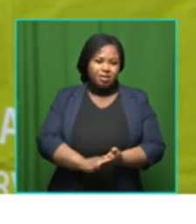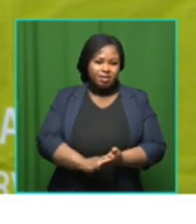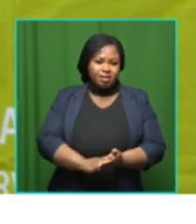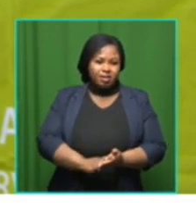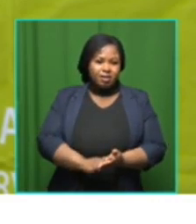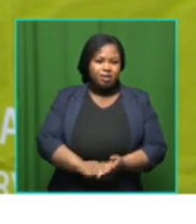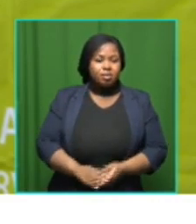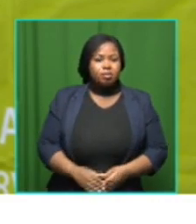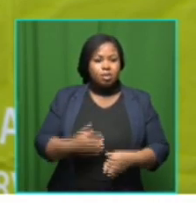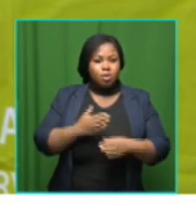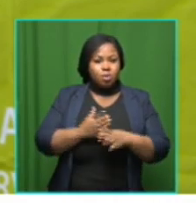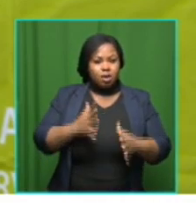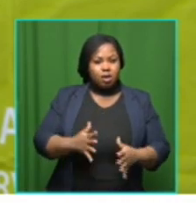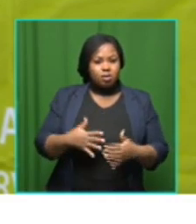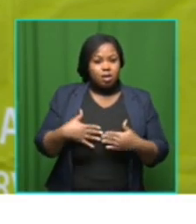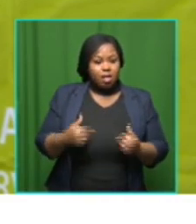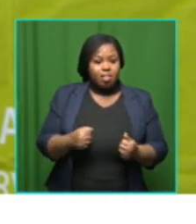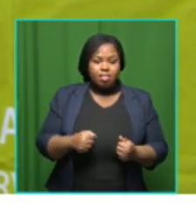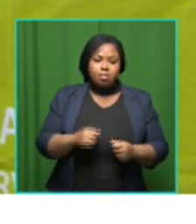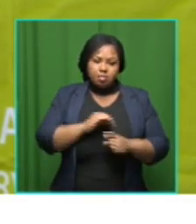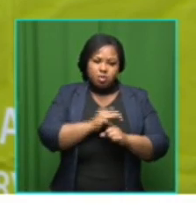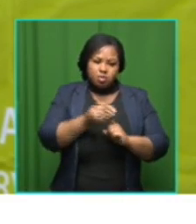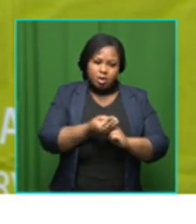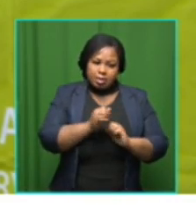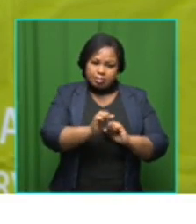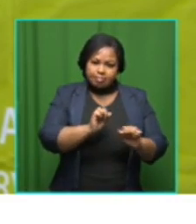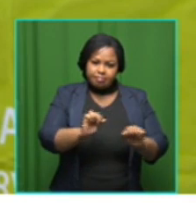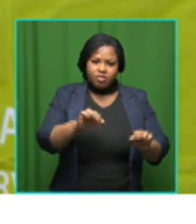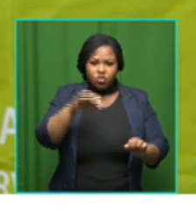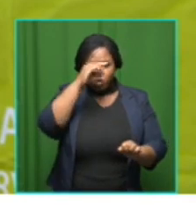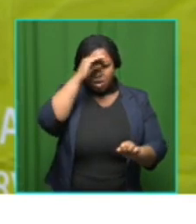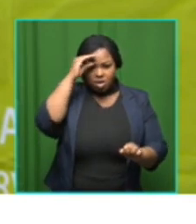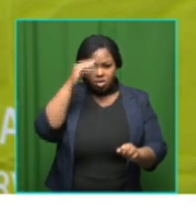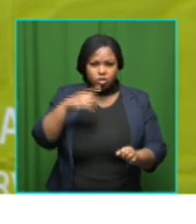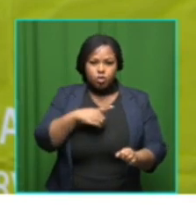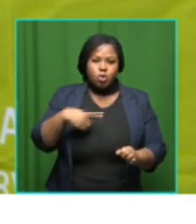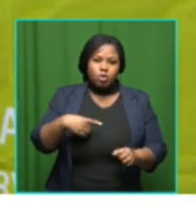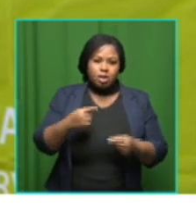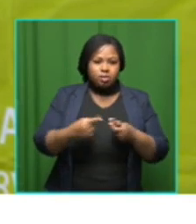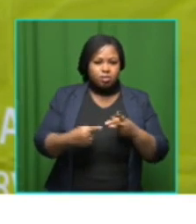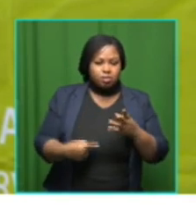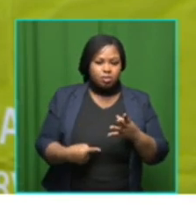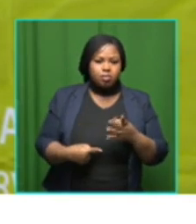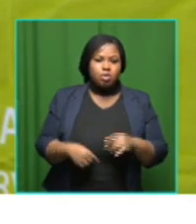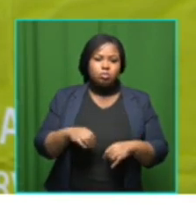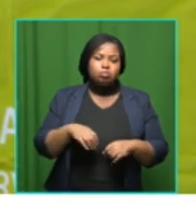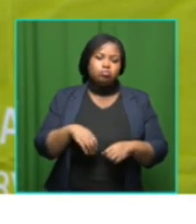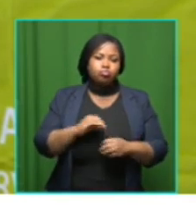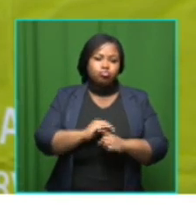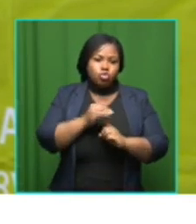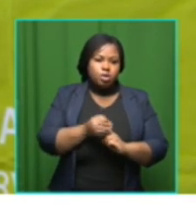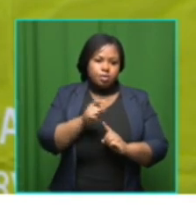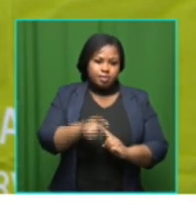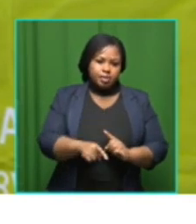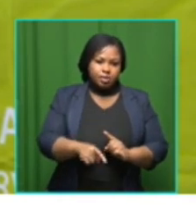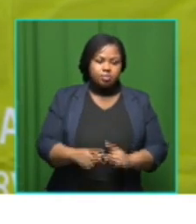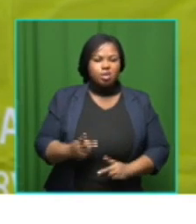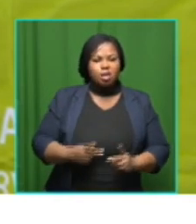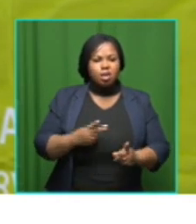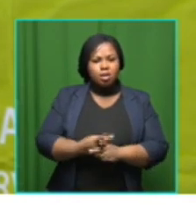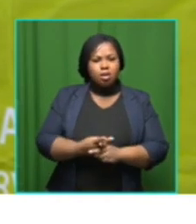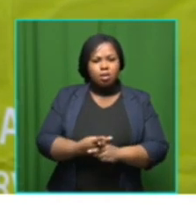our workers, health workers, are protected. We'll also be working on creating a